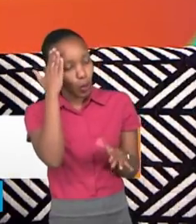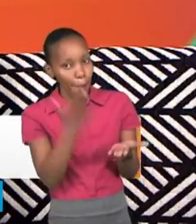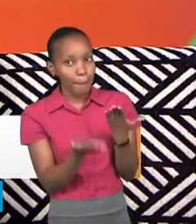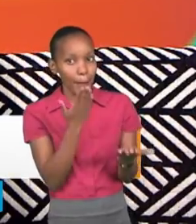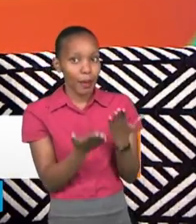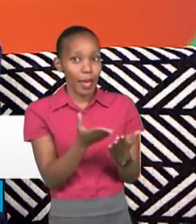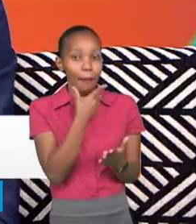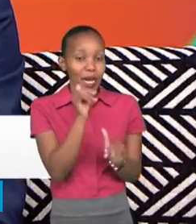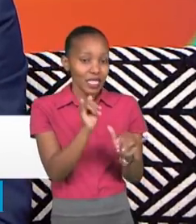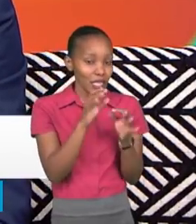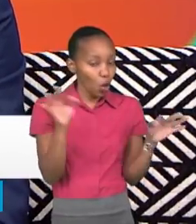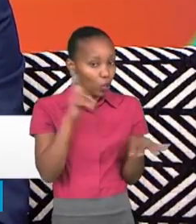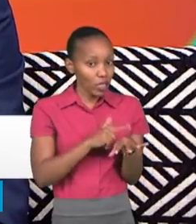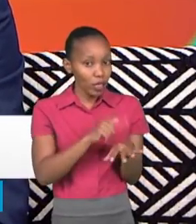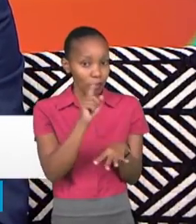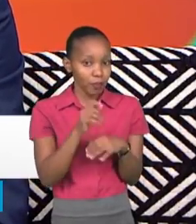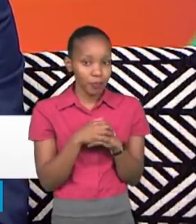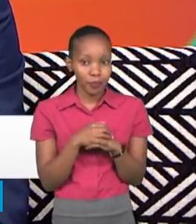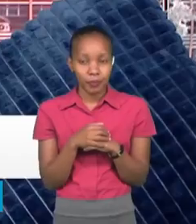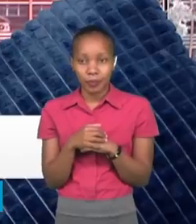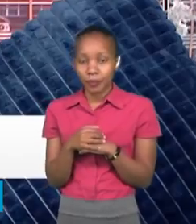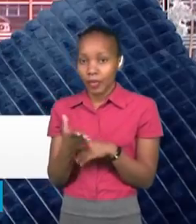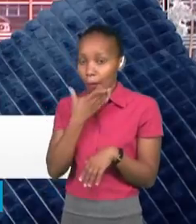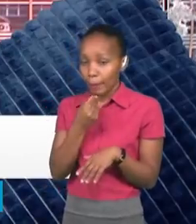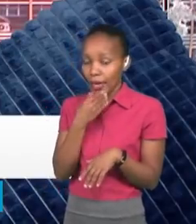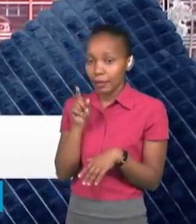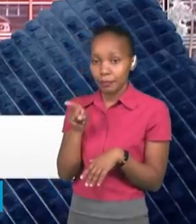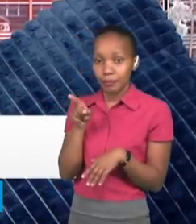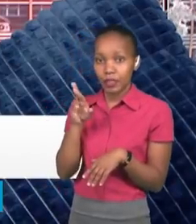will he be around for quite some time? Ricardo is actually